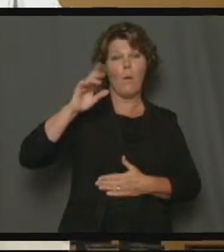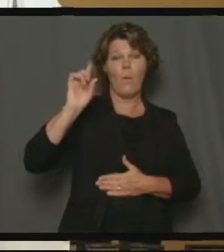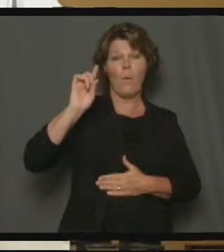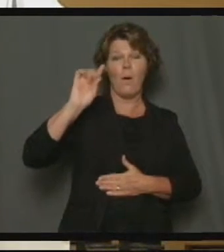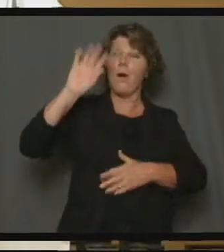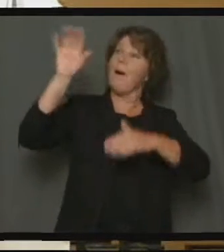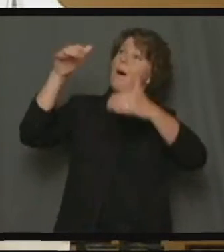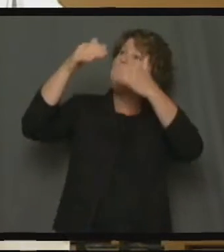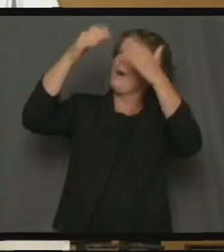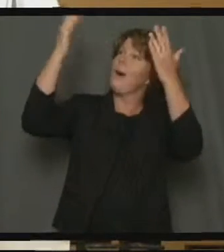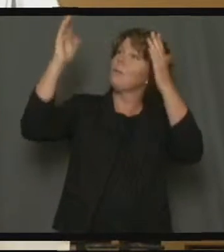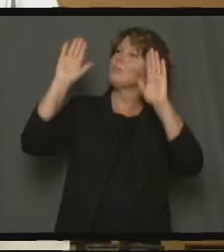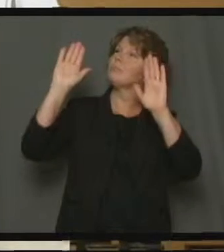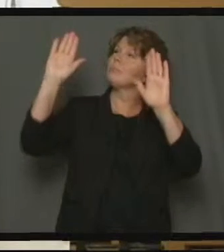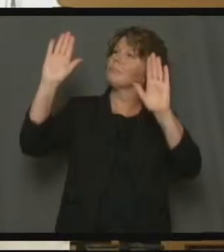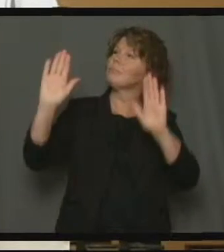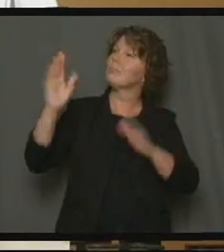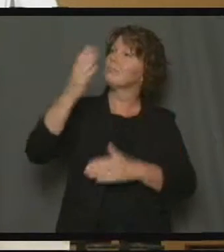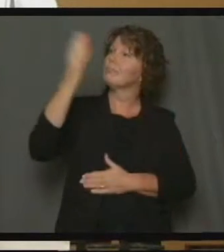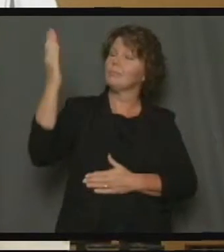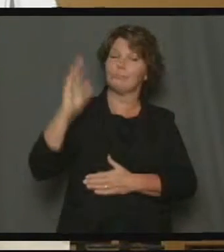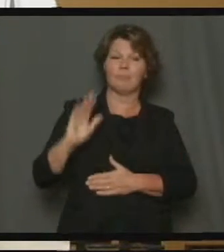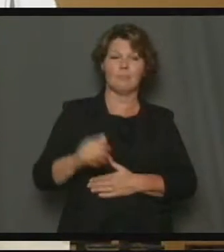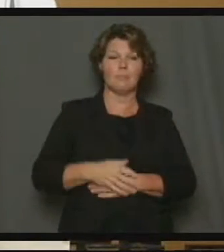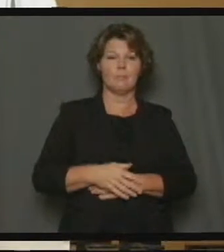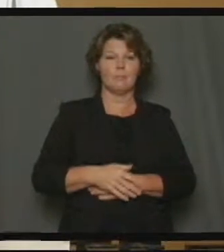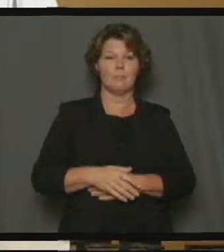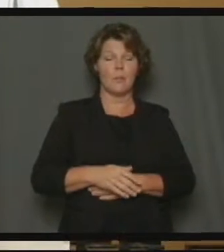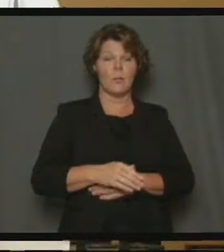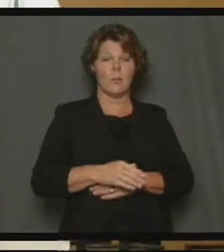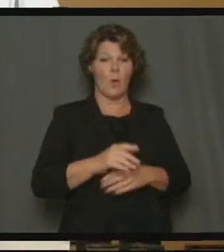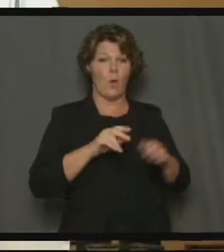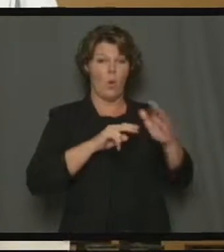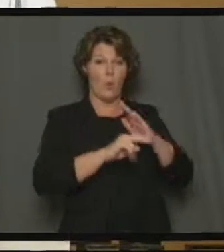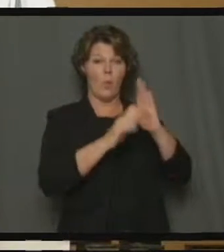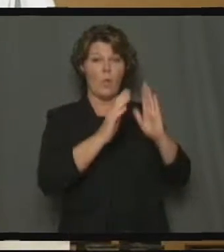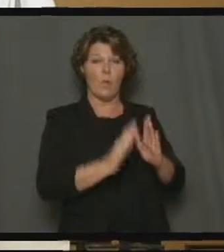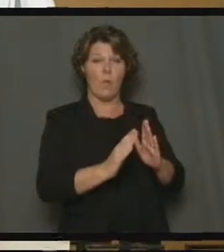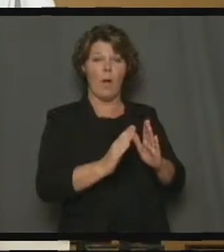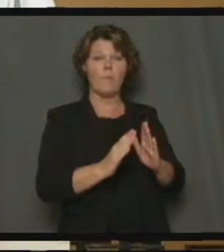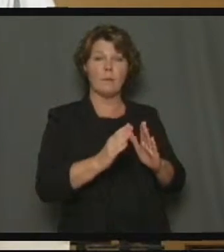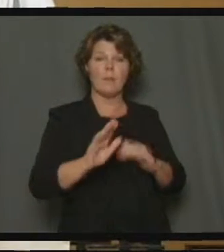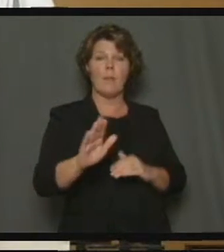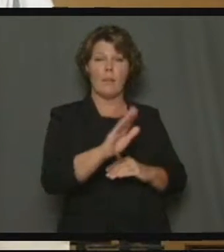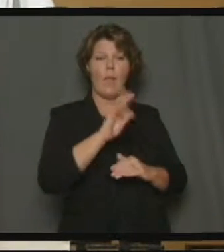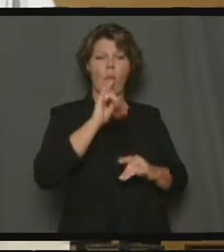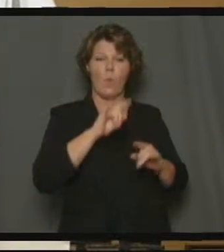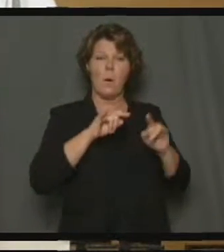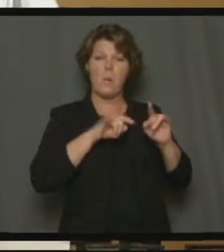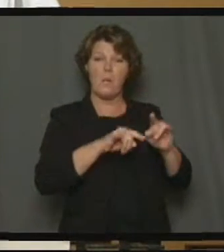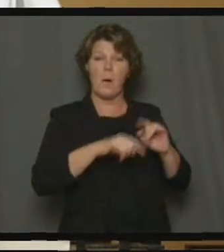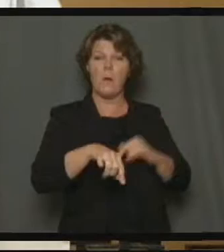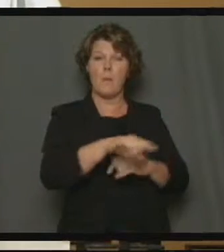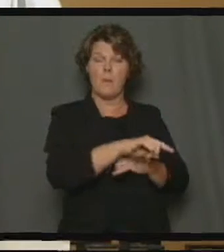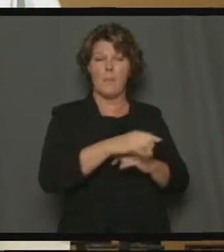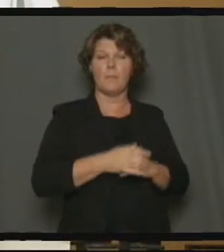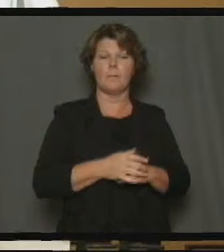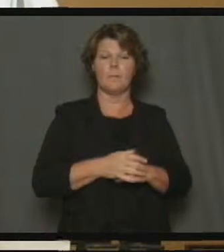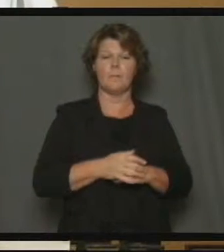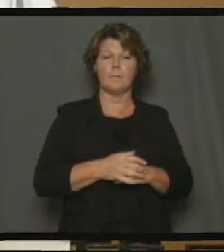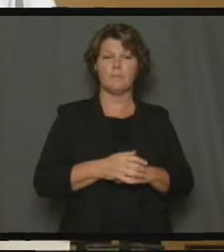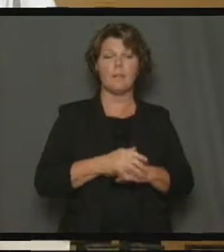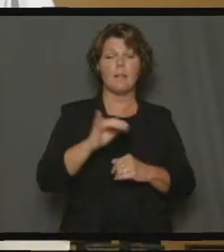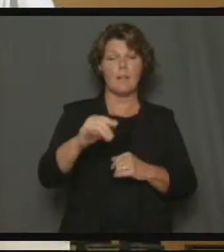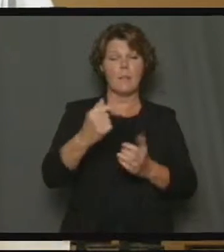heaven. For so they persecuted the prophets who were before you. This is the